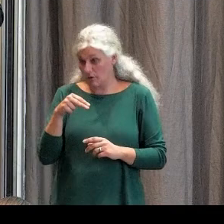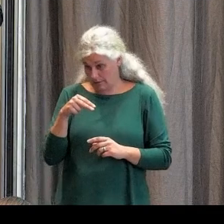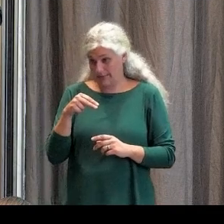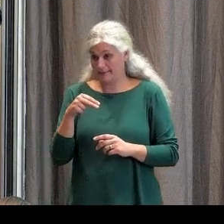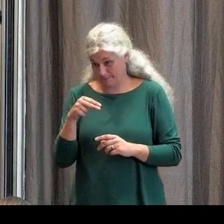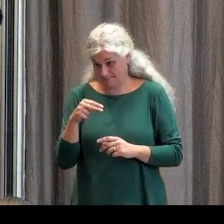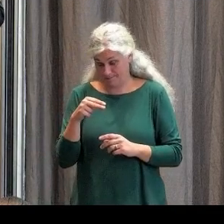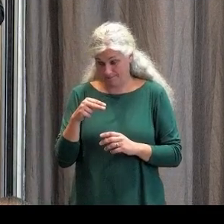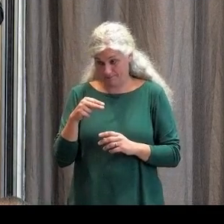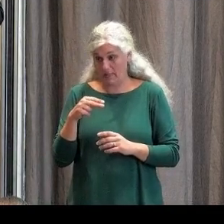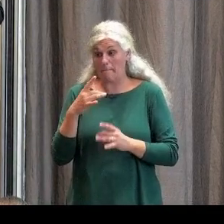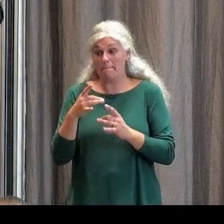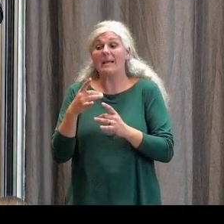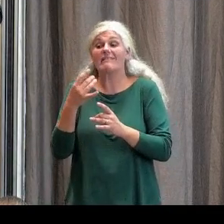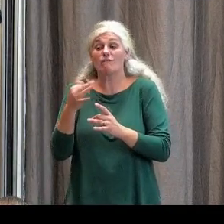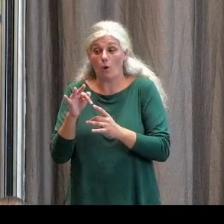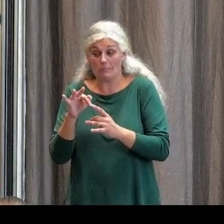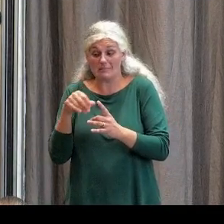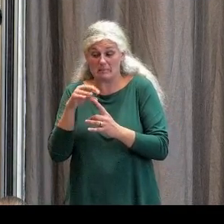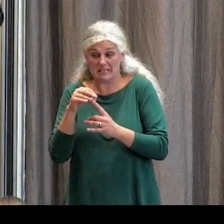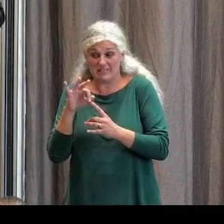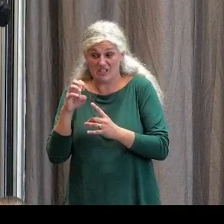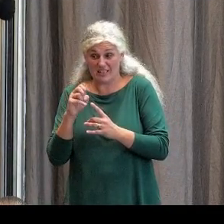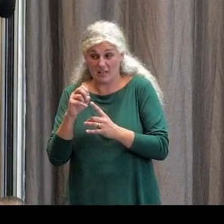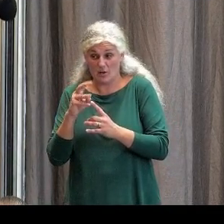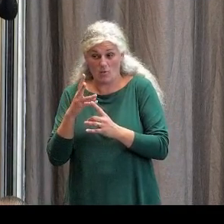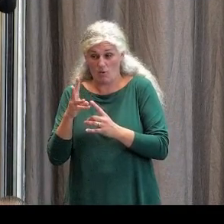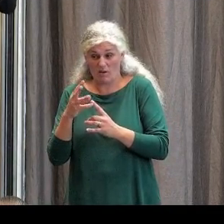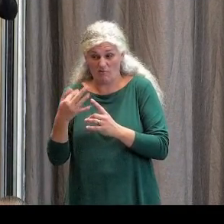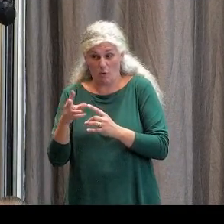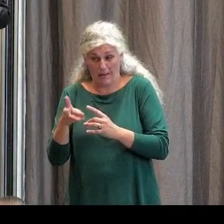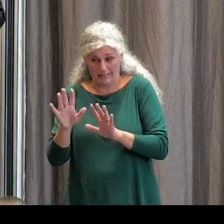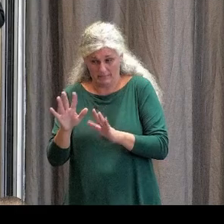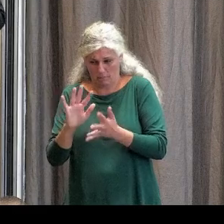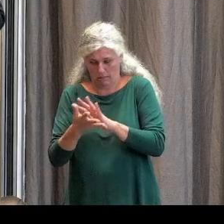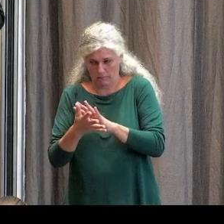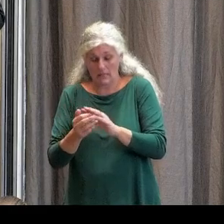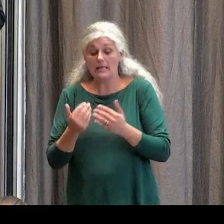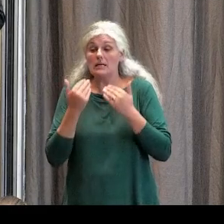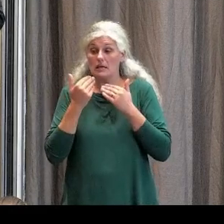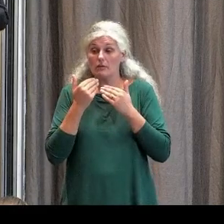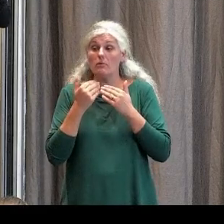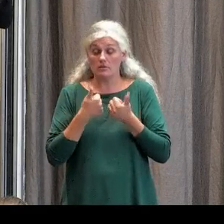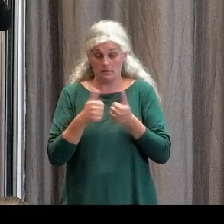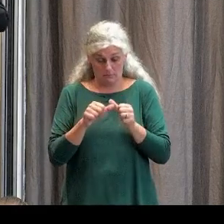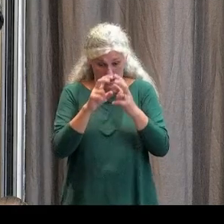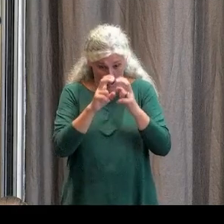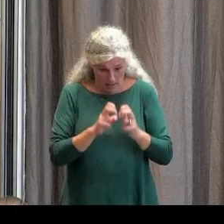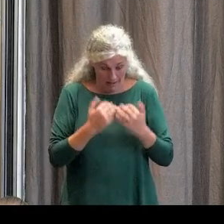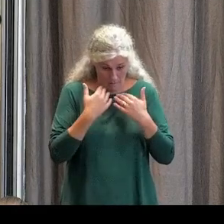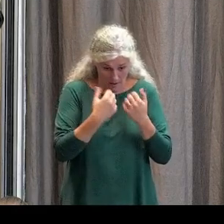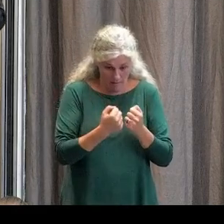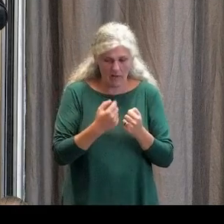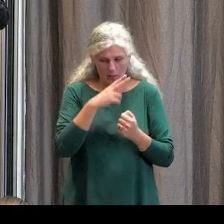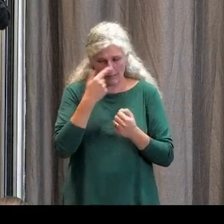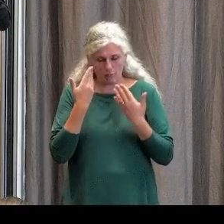made from that gene doesn't work properly. So as the information is read, and I'm going to show you an example